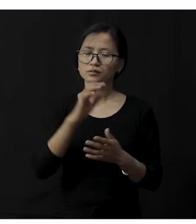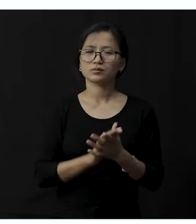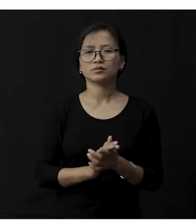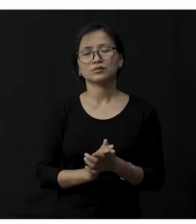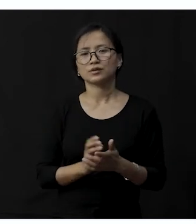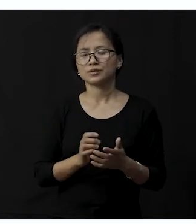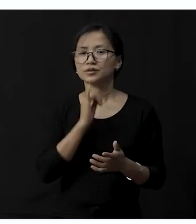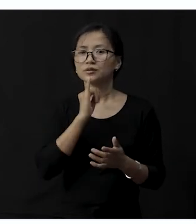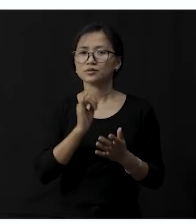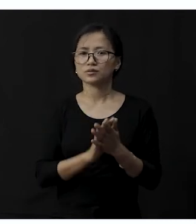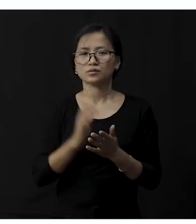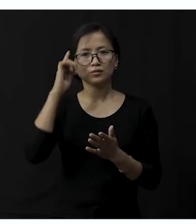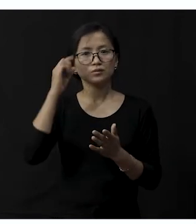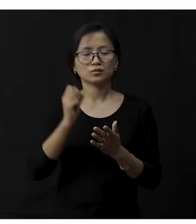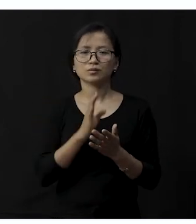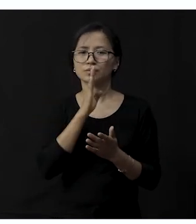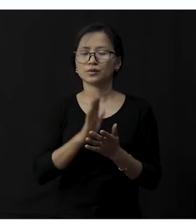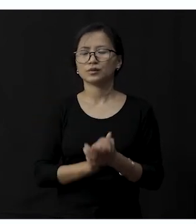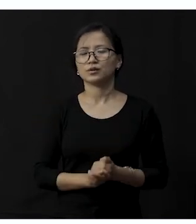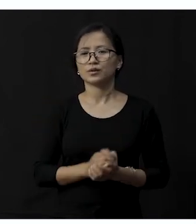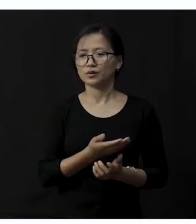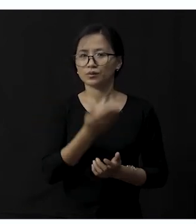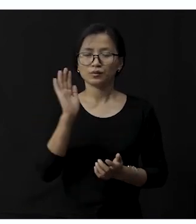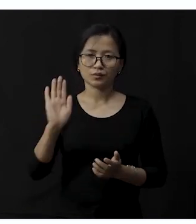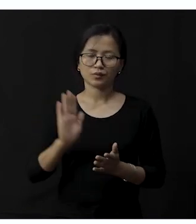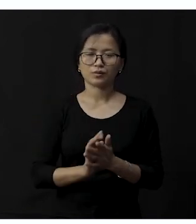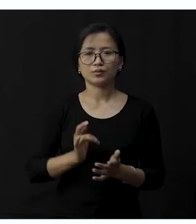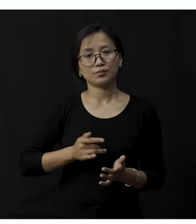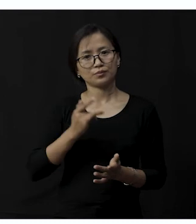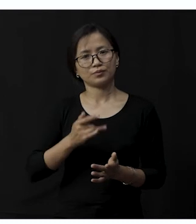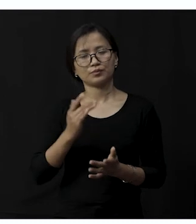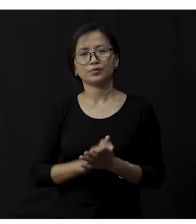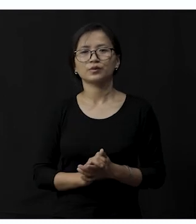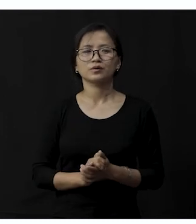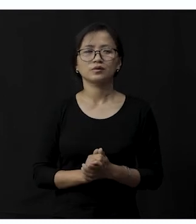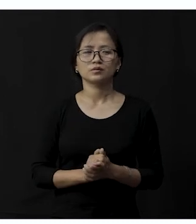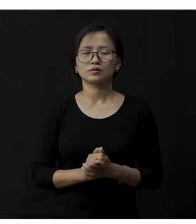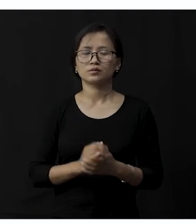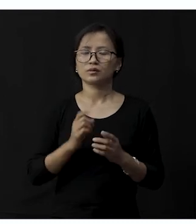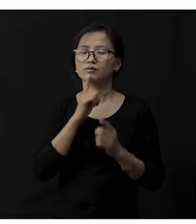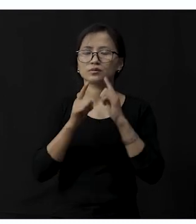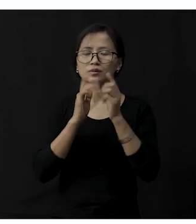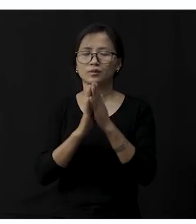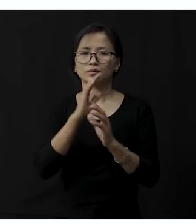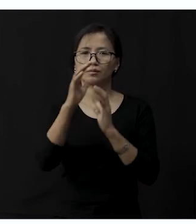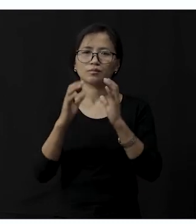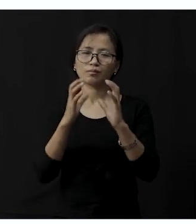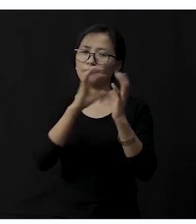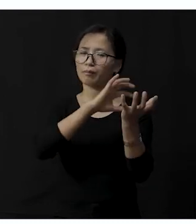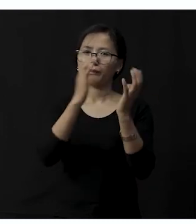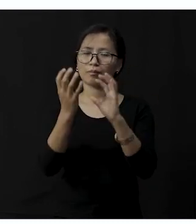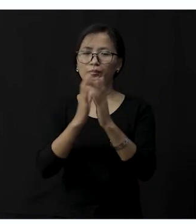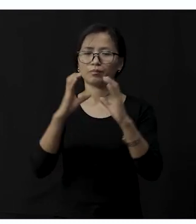adjective. And it is also red in color. So you have to describe the ball: big, round, red.